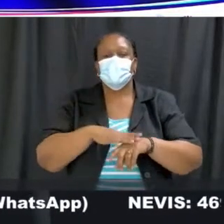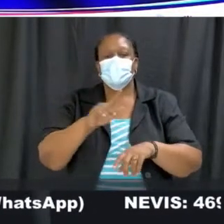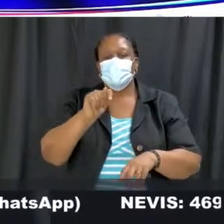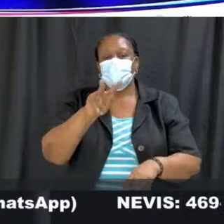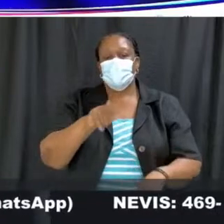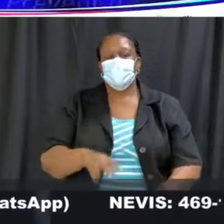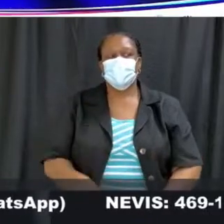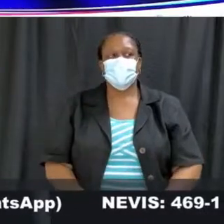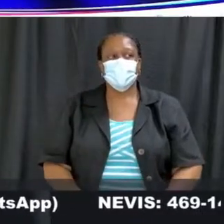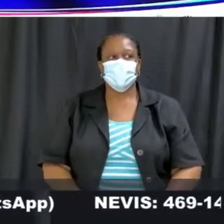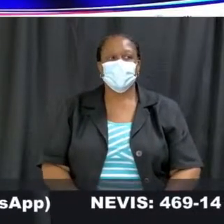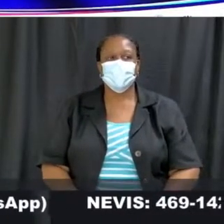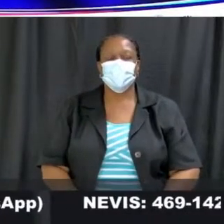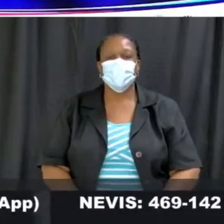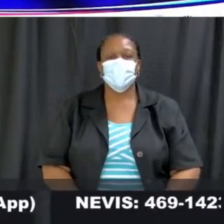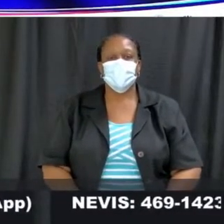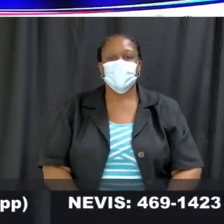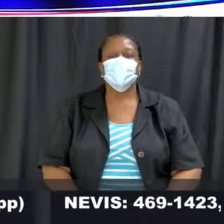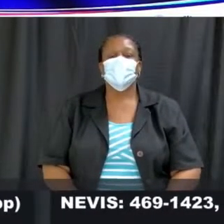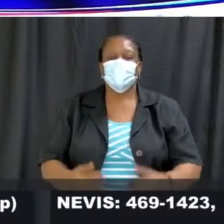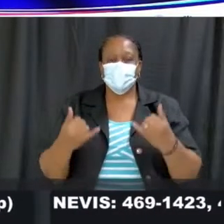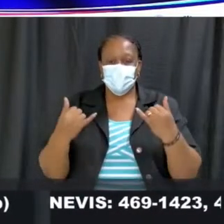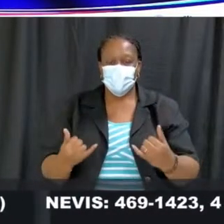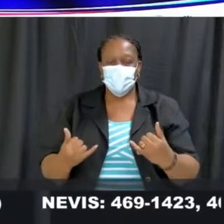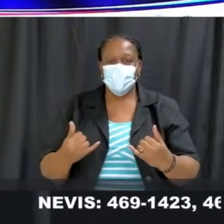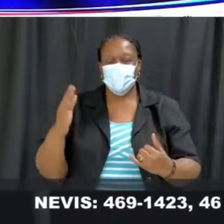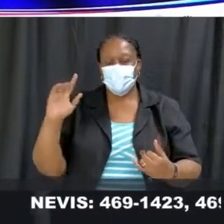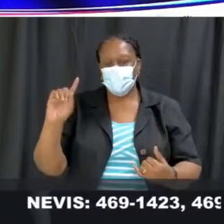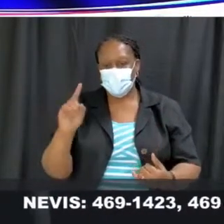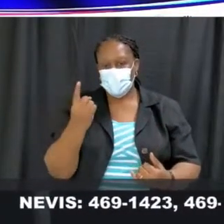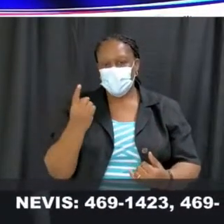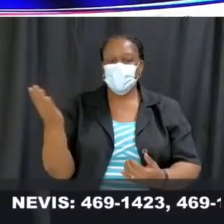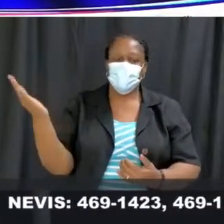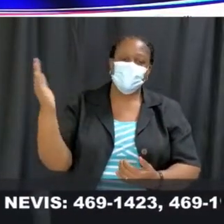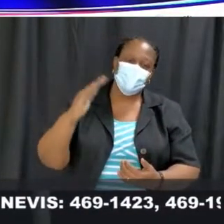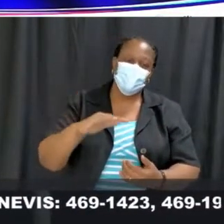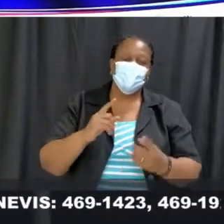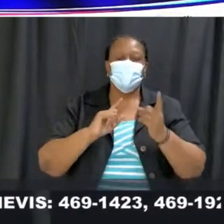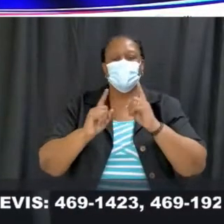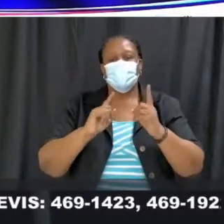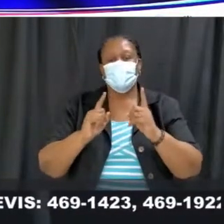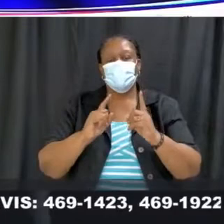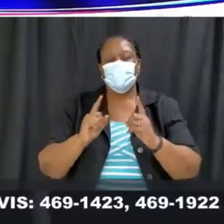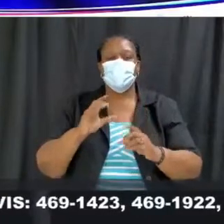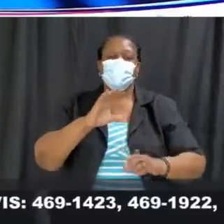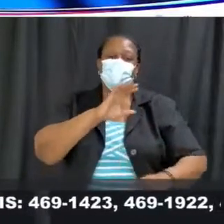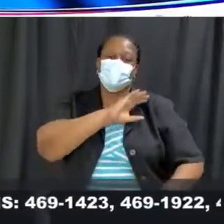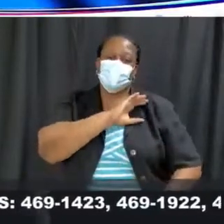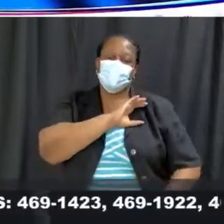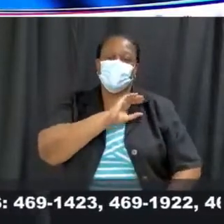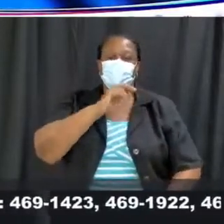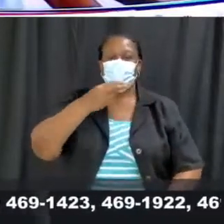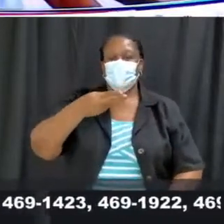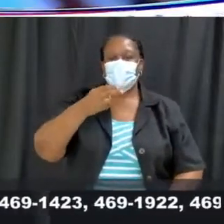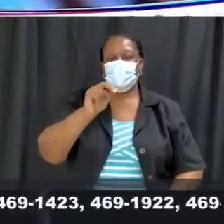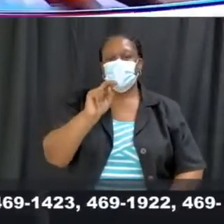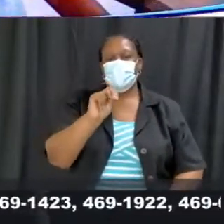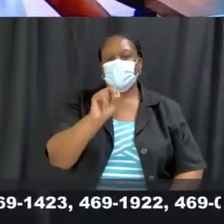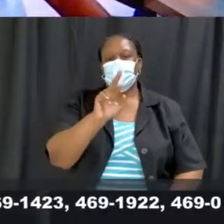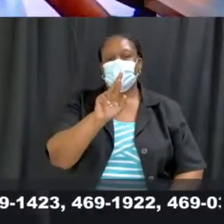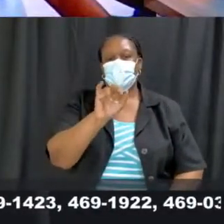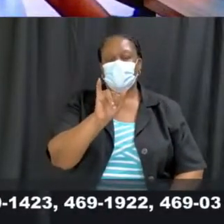Today I want to invite first to speak to us Superintendent Cromwell Henry, who will give us an update with respect